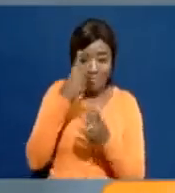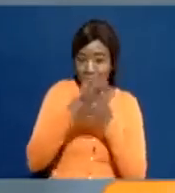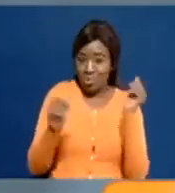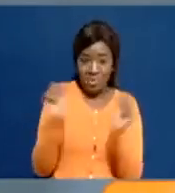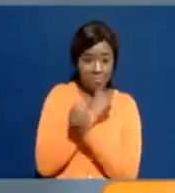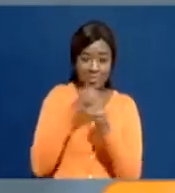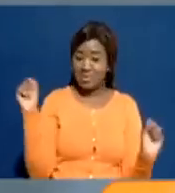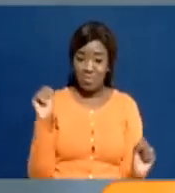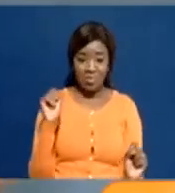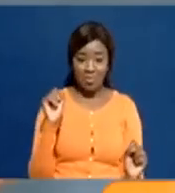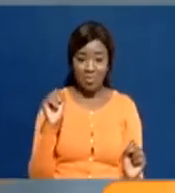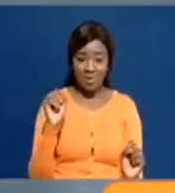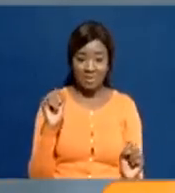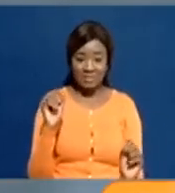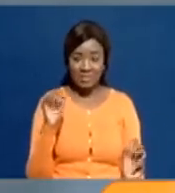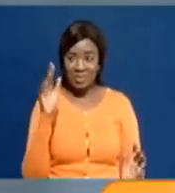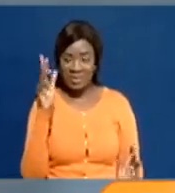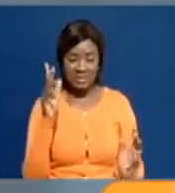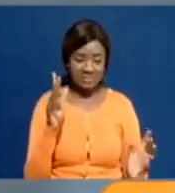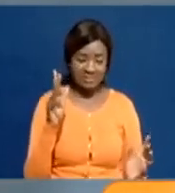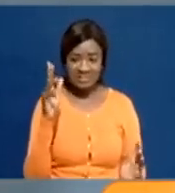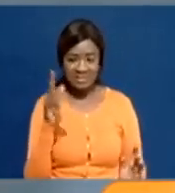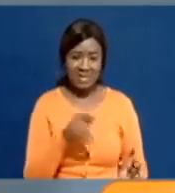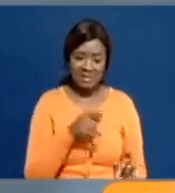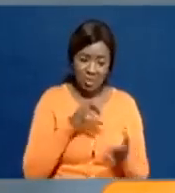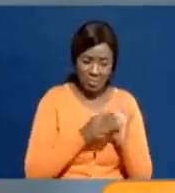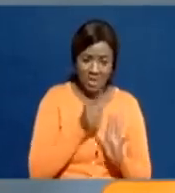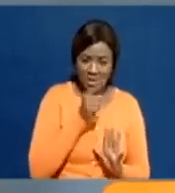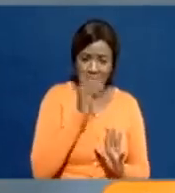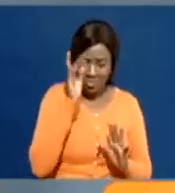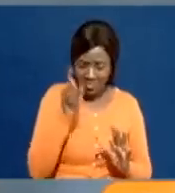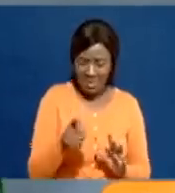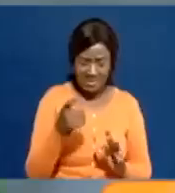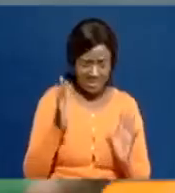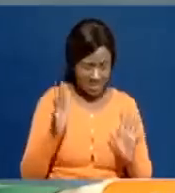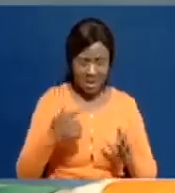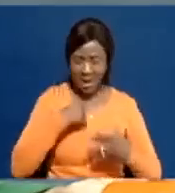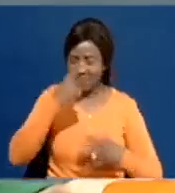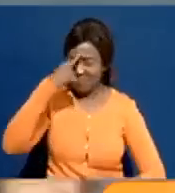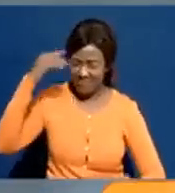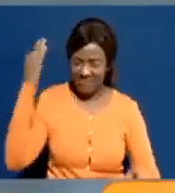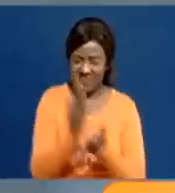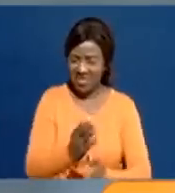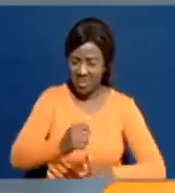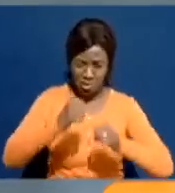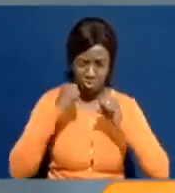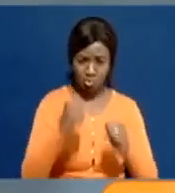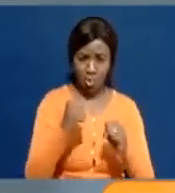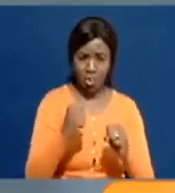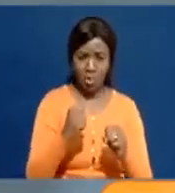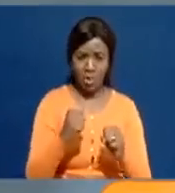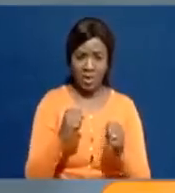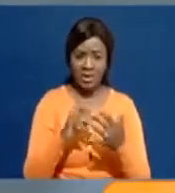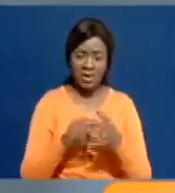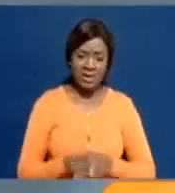You can't do both. Yeah. Now, it's a difficult call. It calls you to a moment of faith that you can't believe. So you're battling a beast.